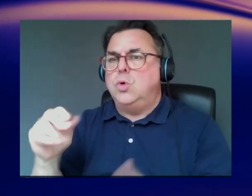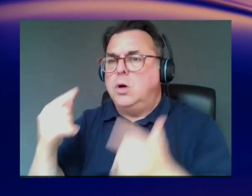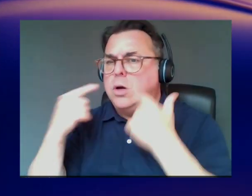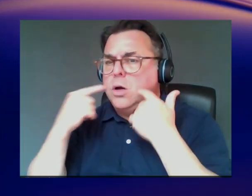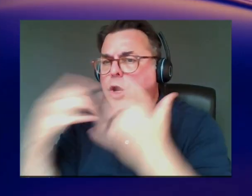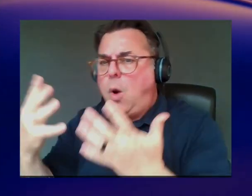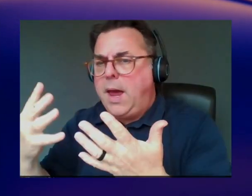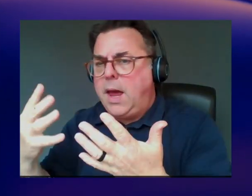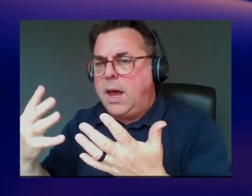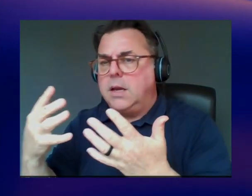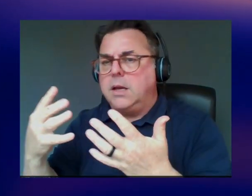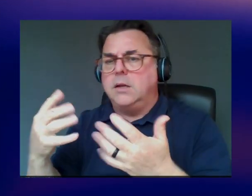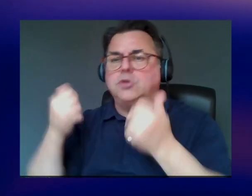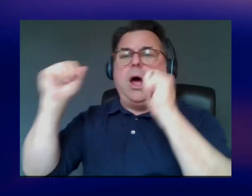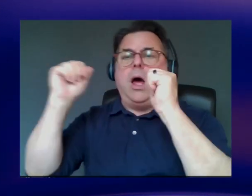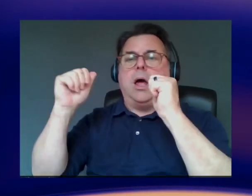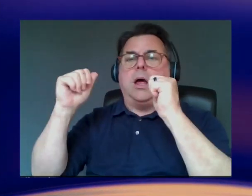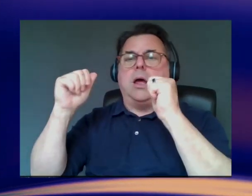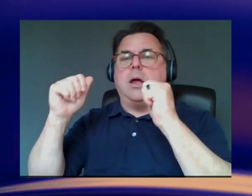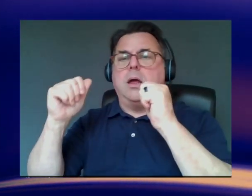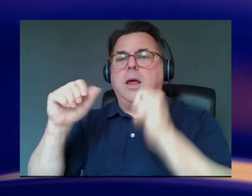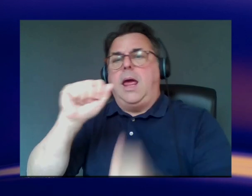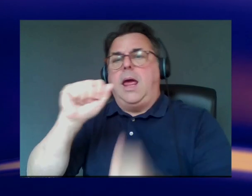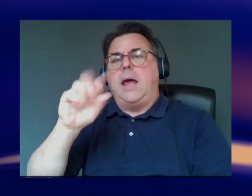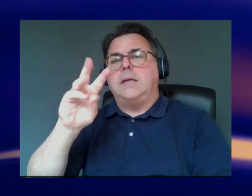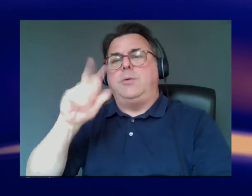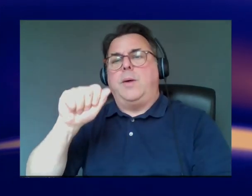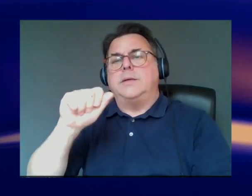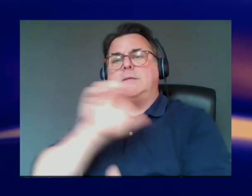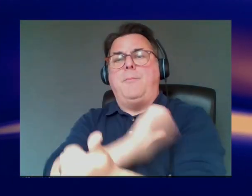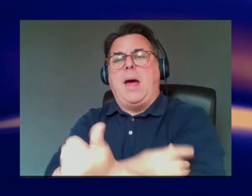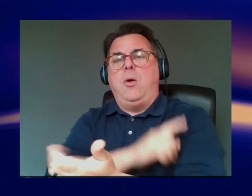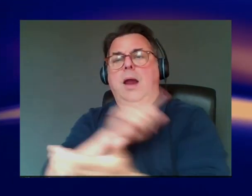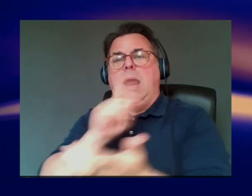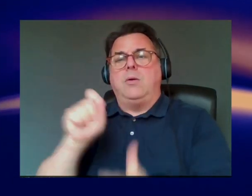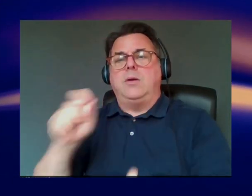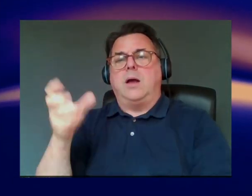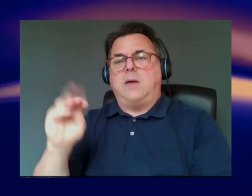certification. And then we have 2 more coming up as well. Okay. But Oh, okay. you know what? We'll